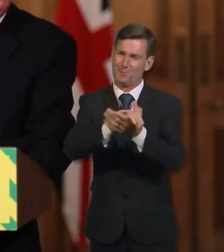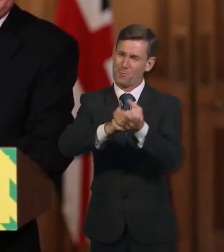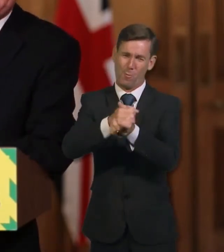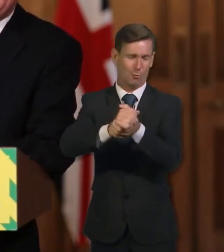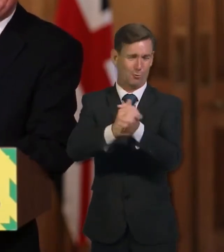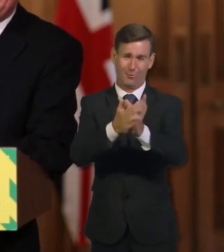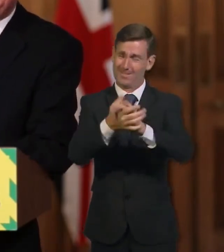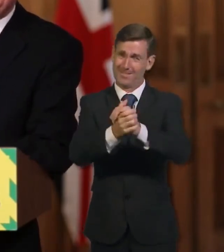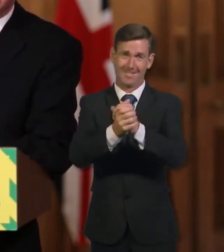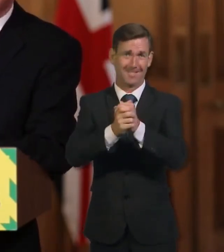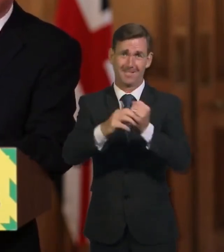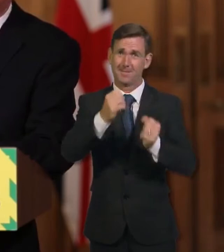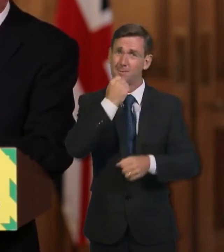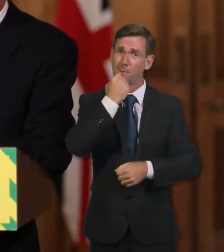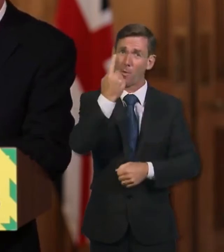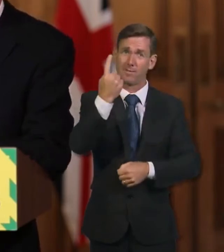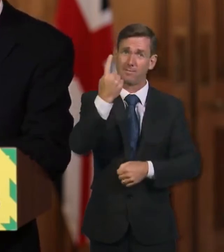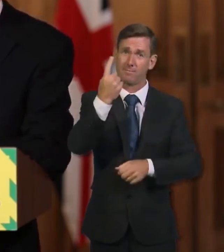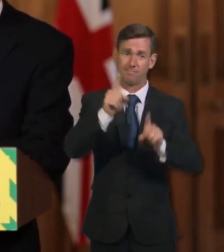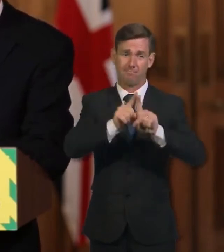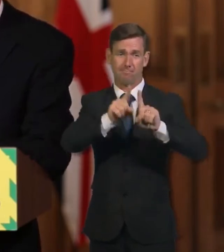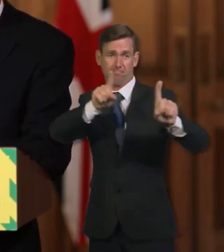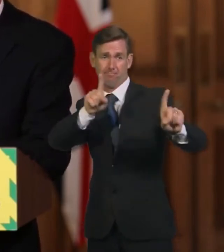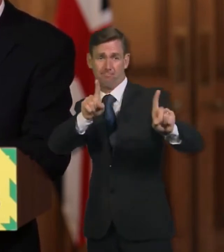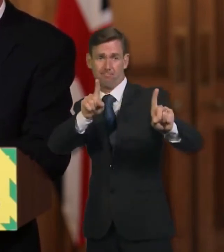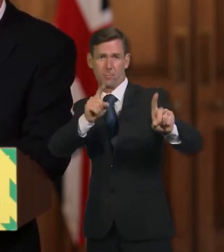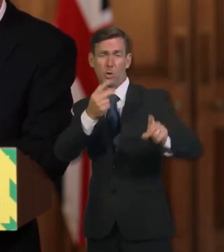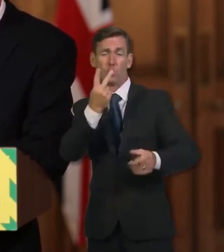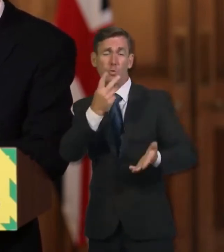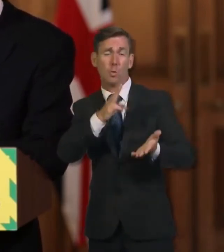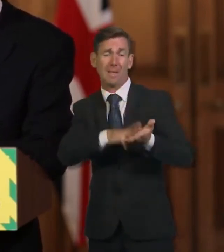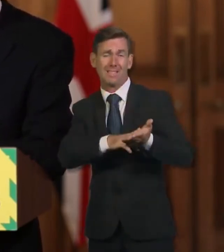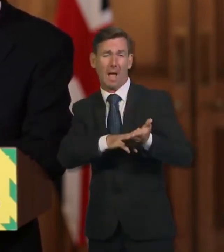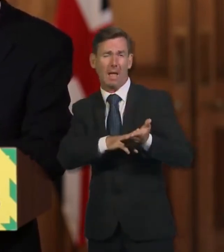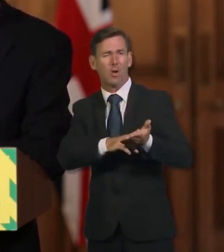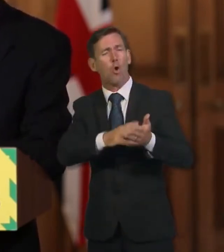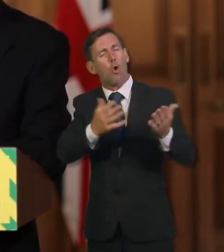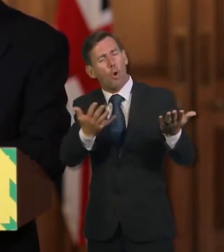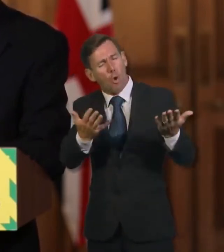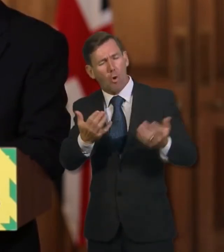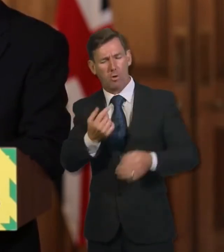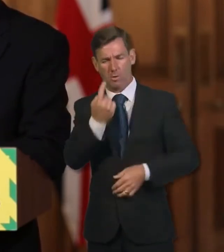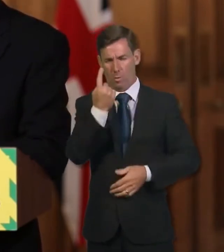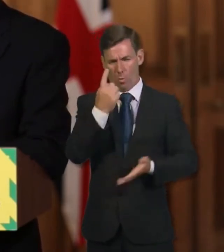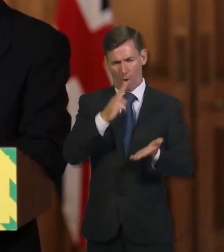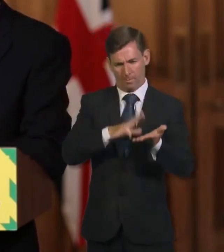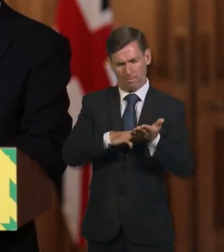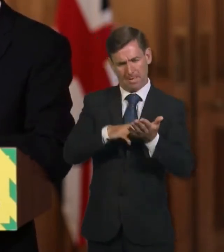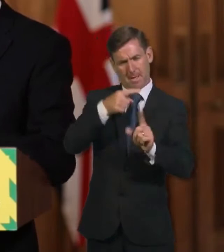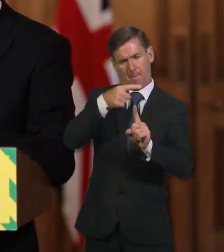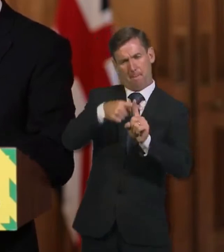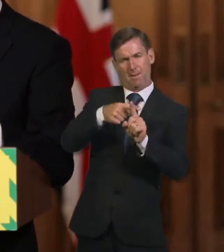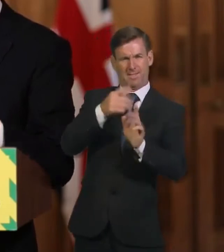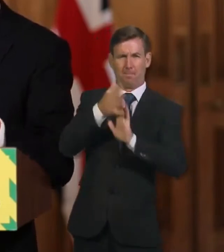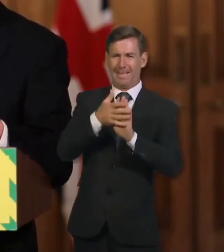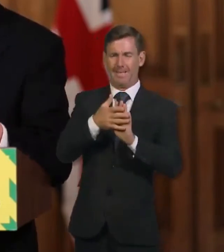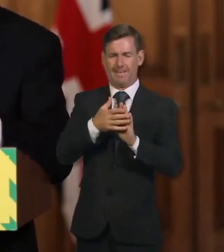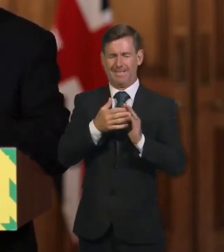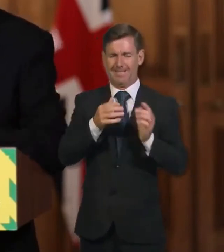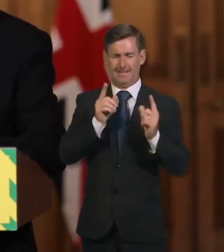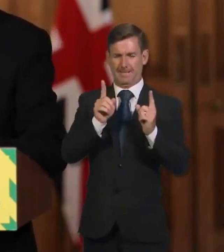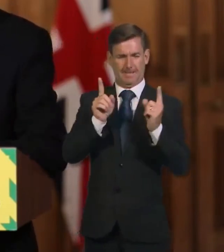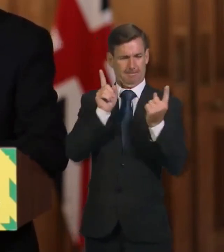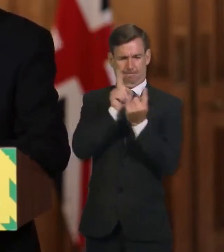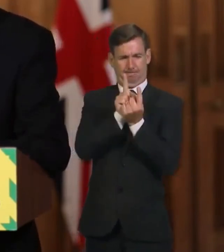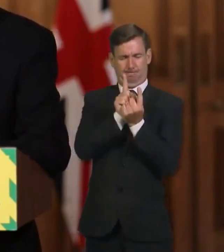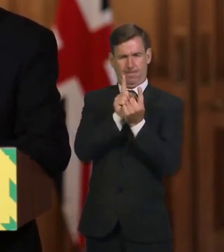as appropriate, so that's 2 meters or a meter with appropriate mitigation measures, and of course, if